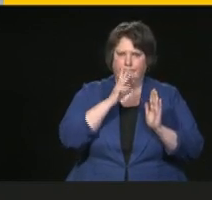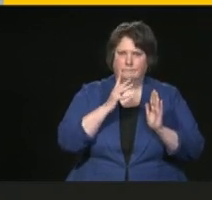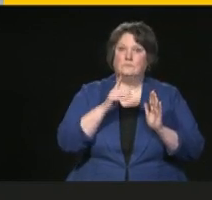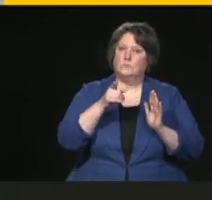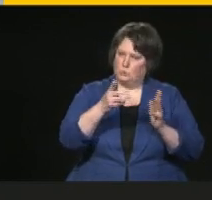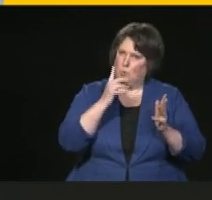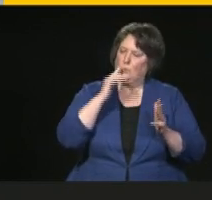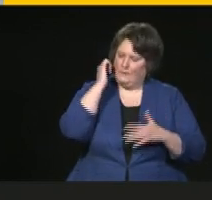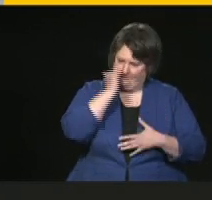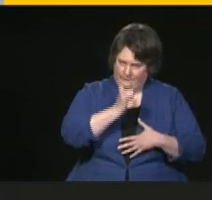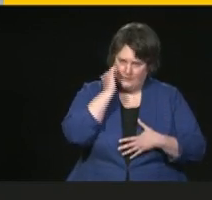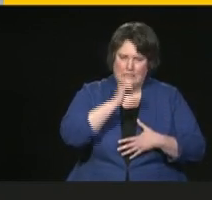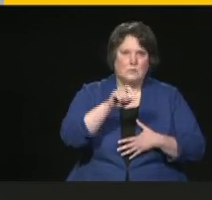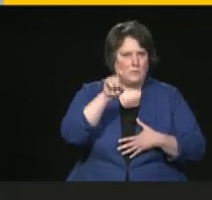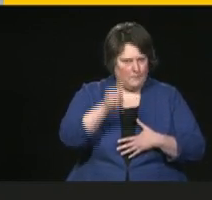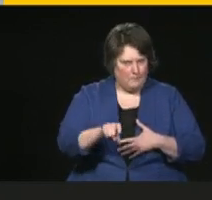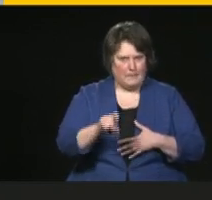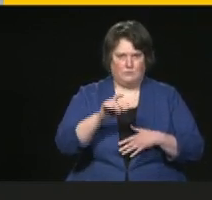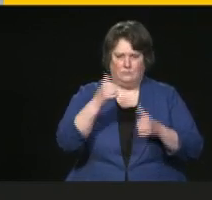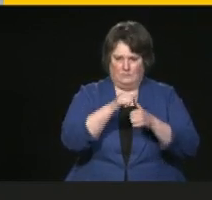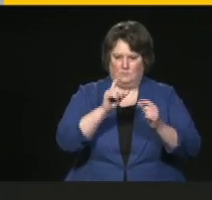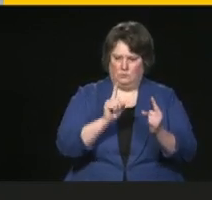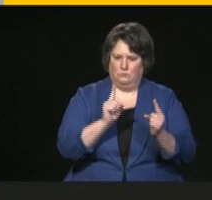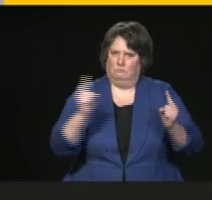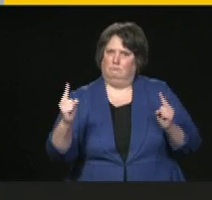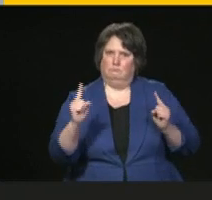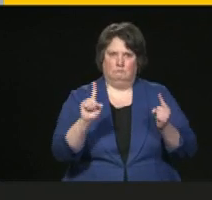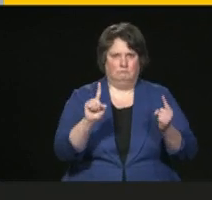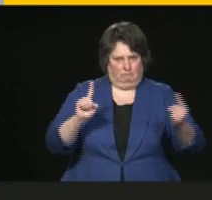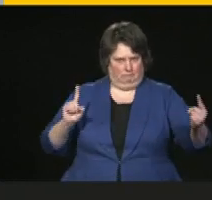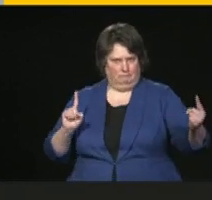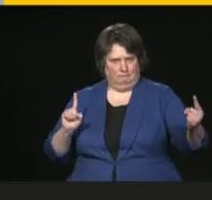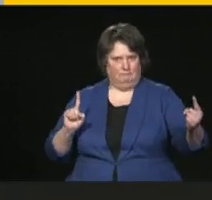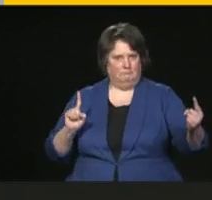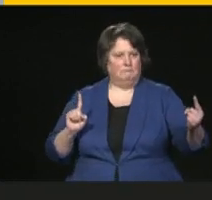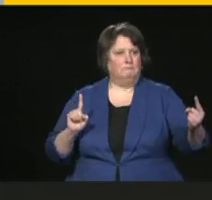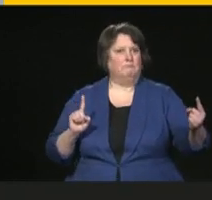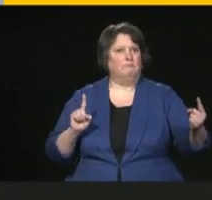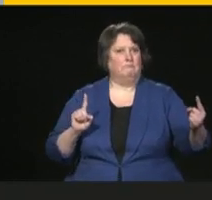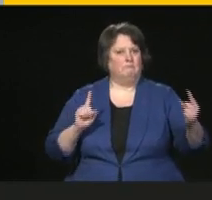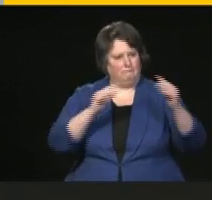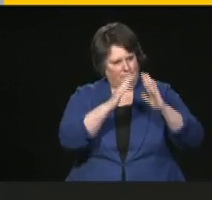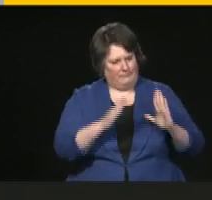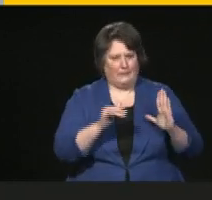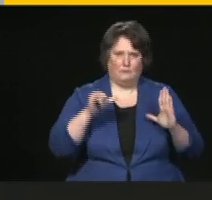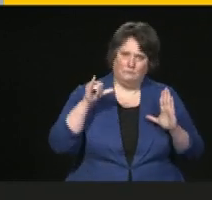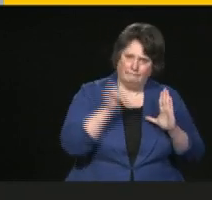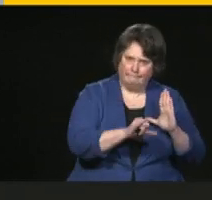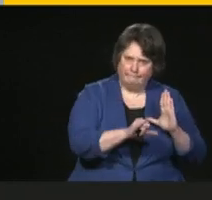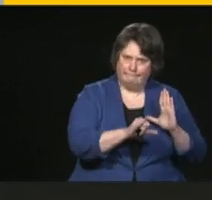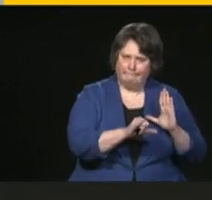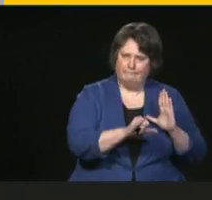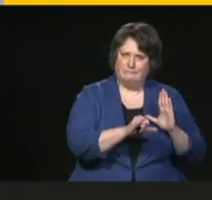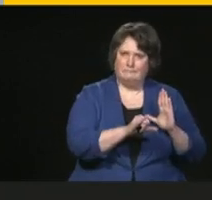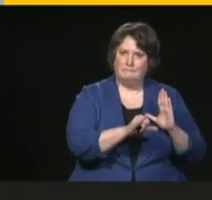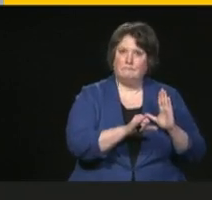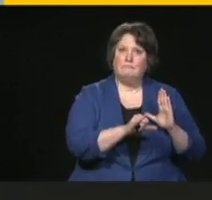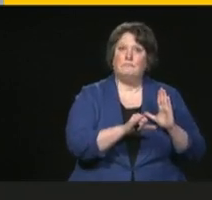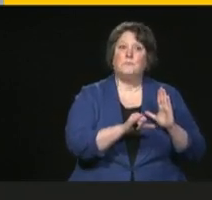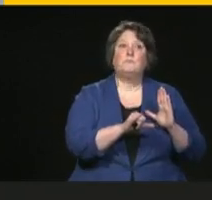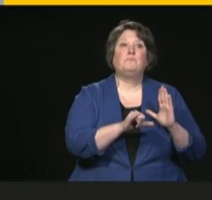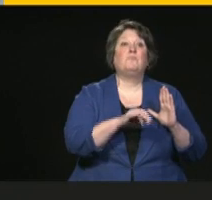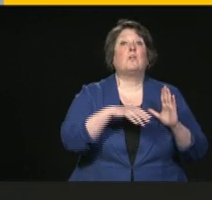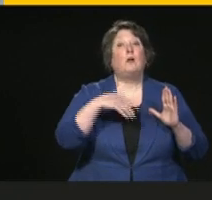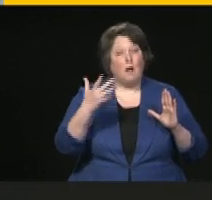physical distancing, stay home, and except unless you have to do essential